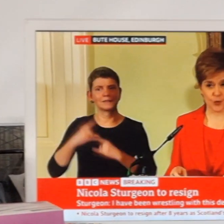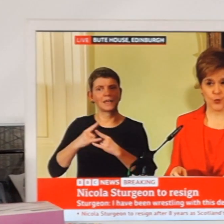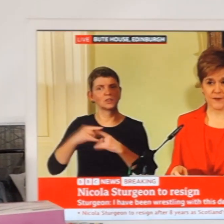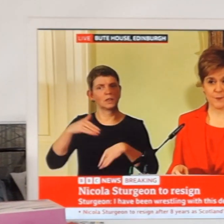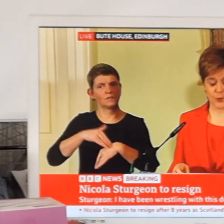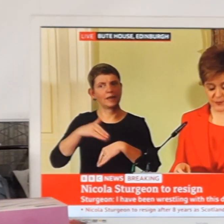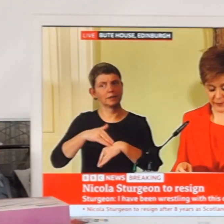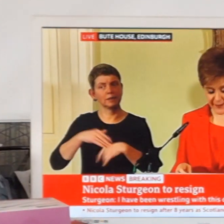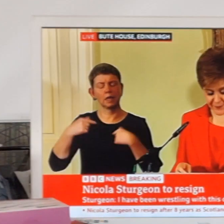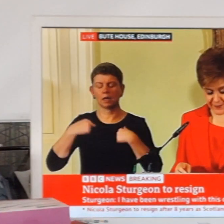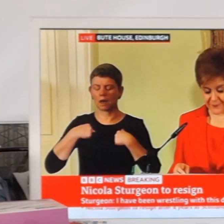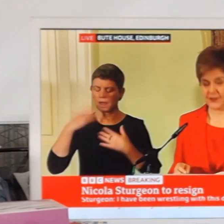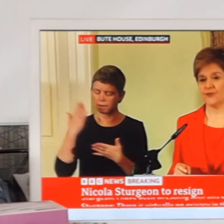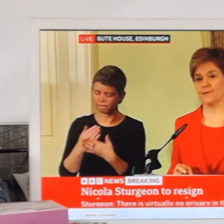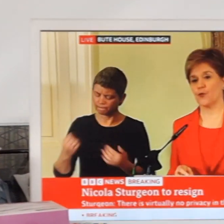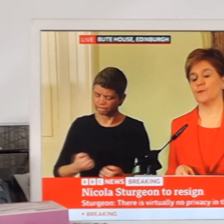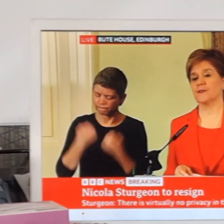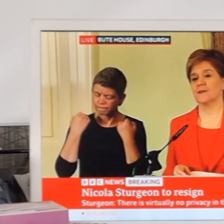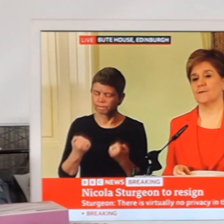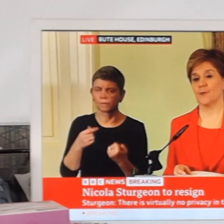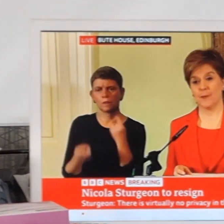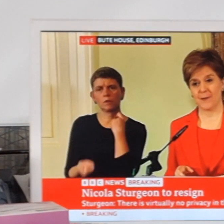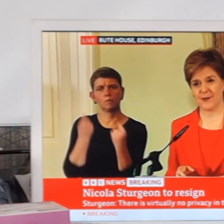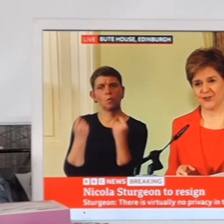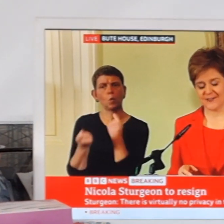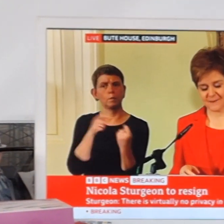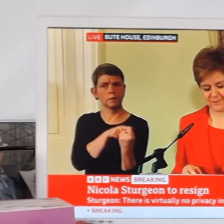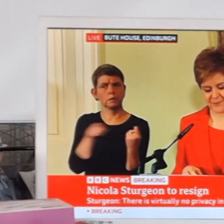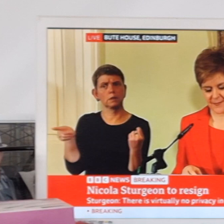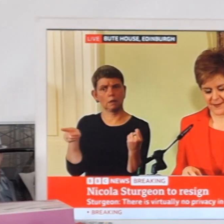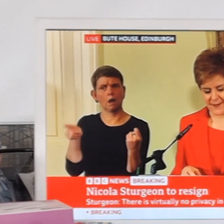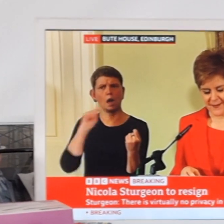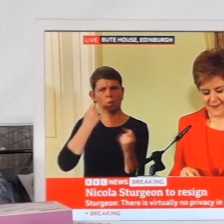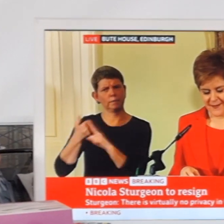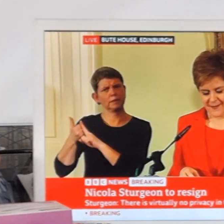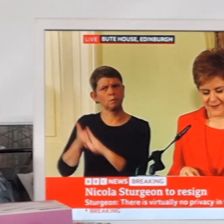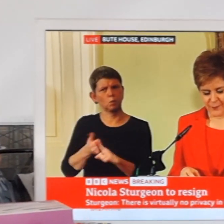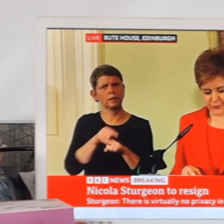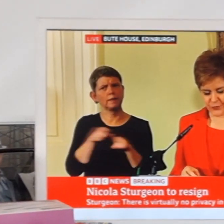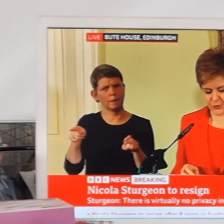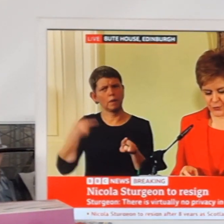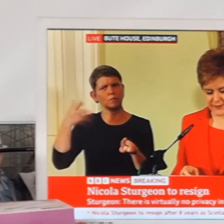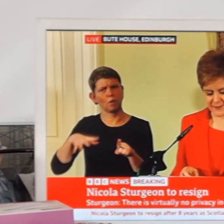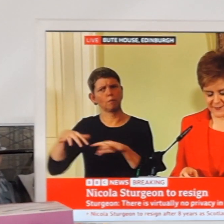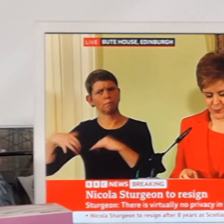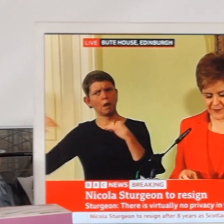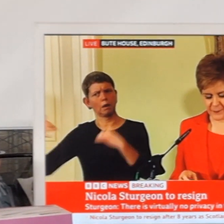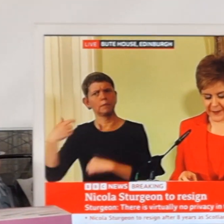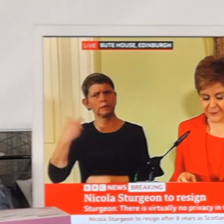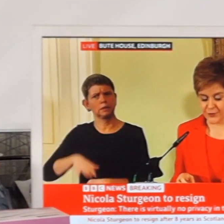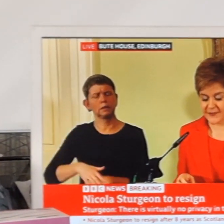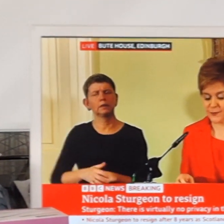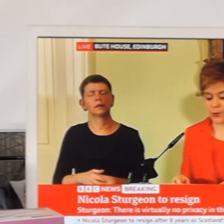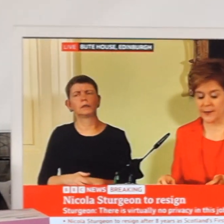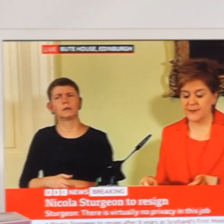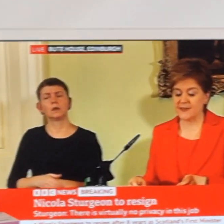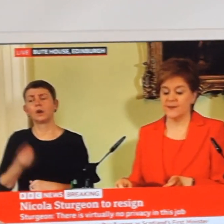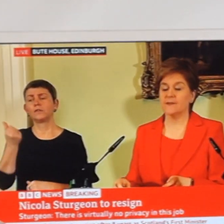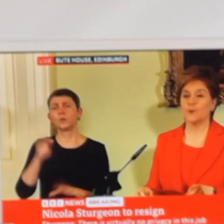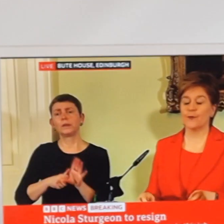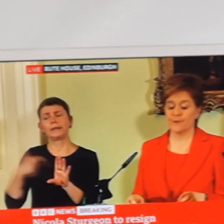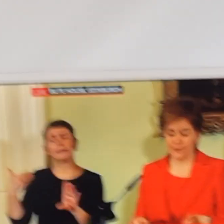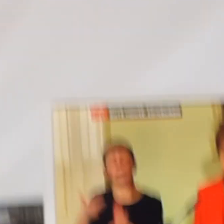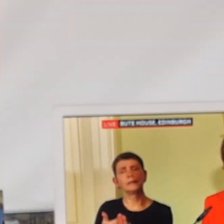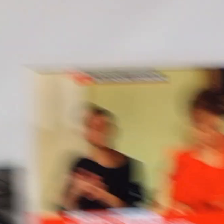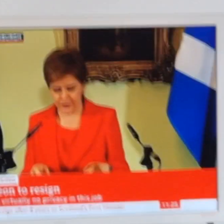the strongest possible advocate for these reforms from the backbenches. We've also shown over these past few years what can be